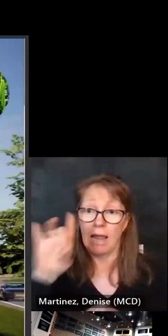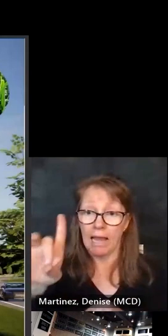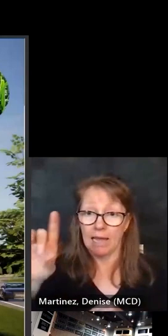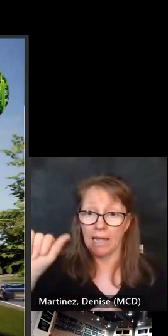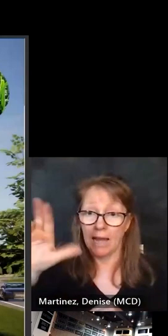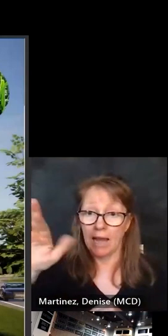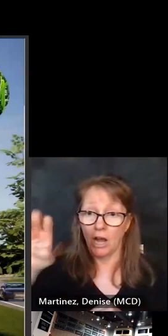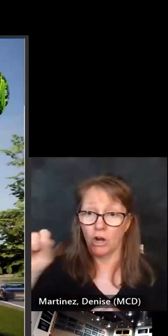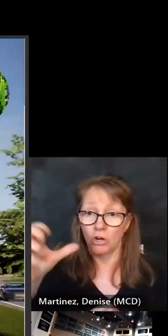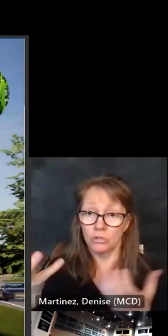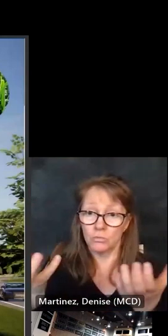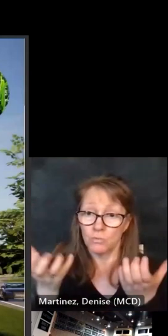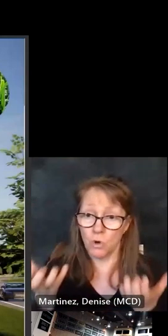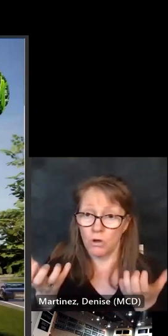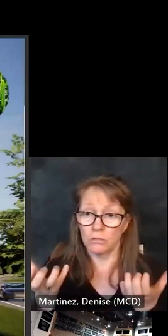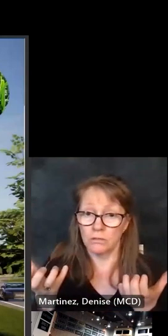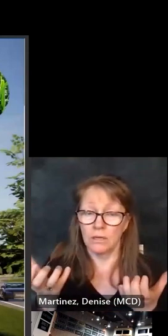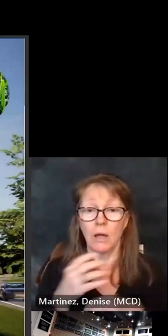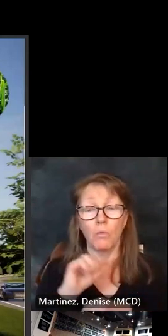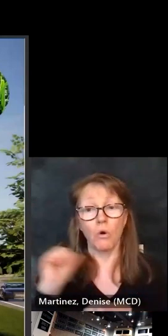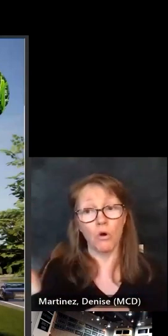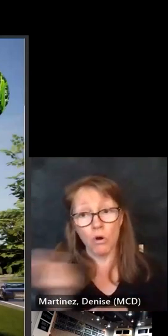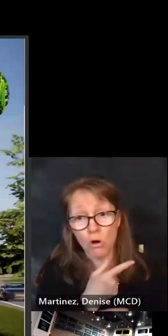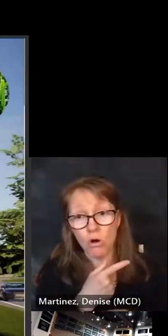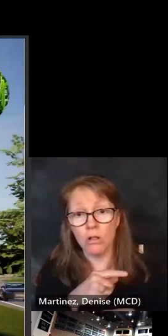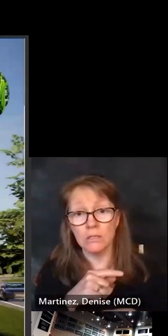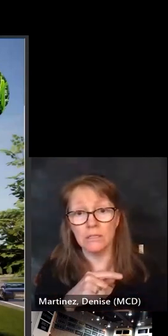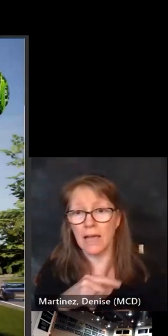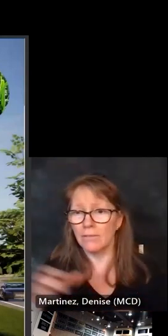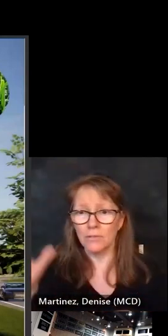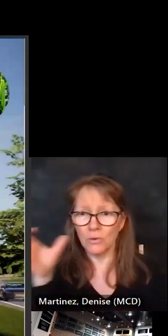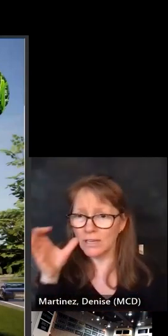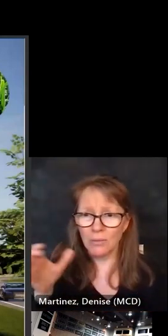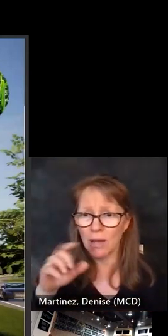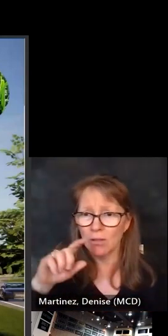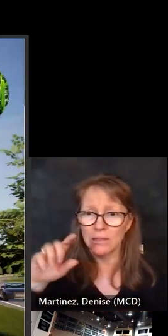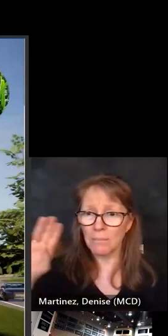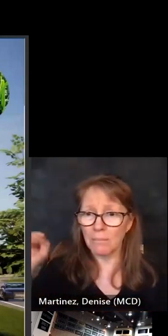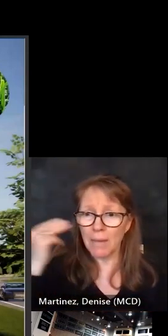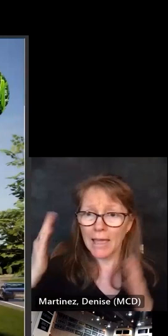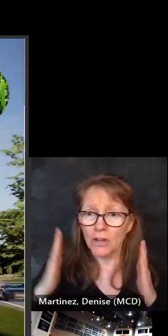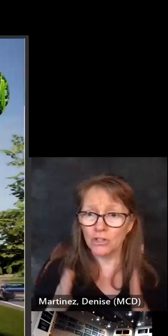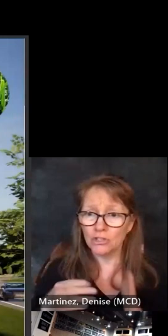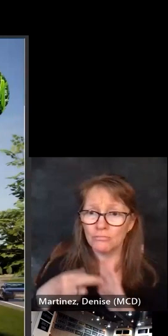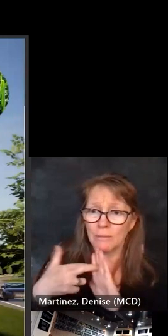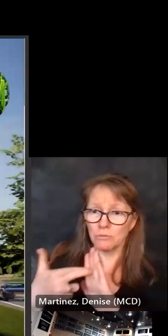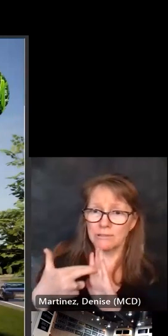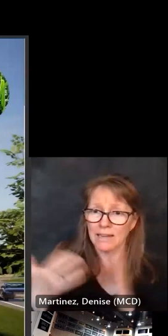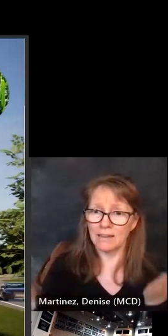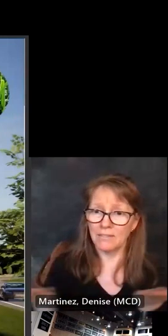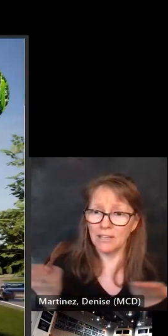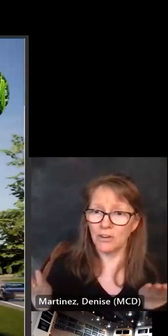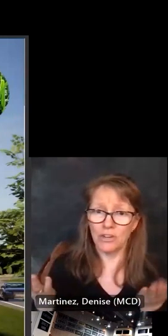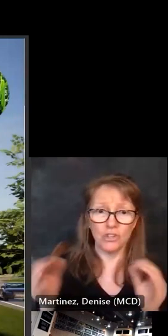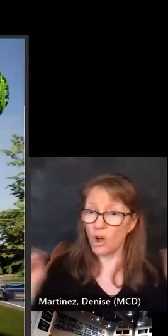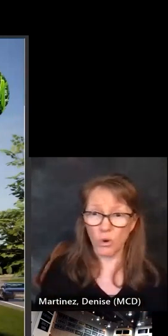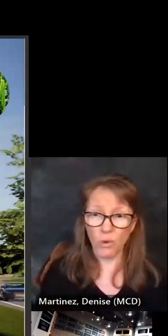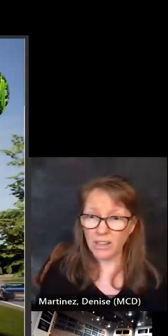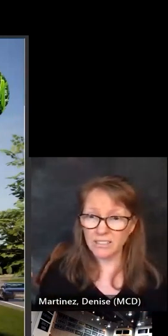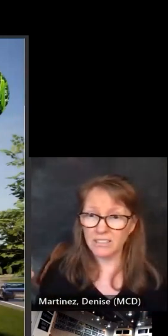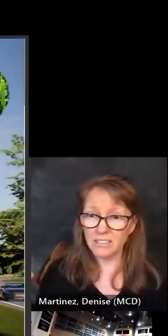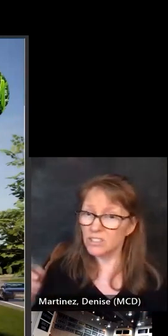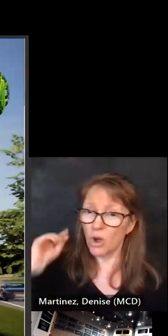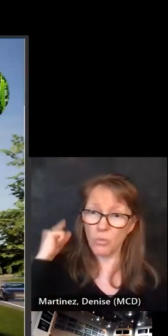we're also saying, is there a representative from the mayor's office here at least? Nobody? You're